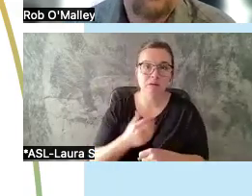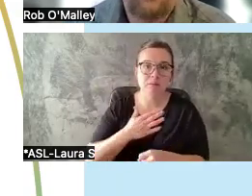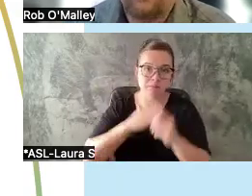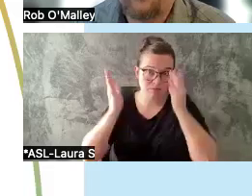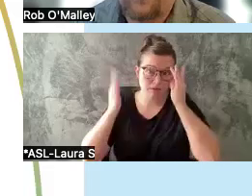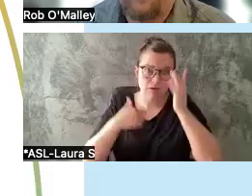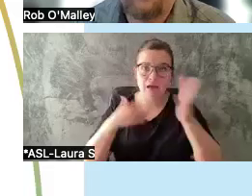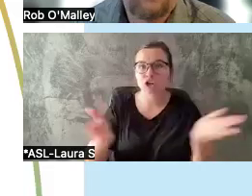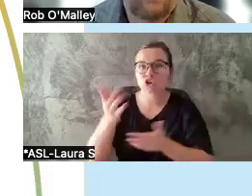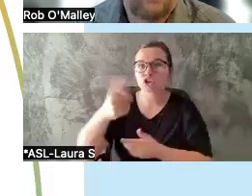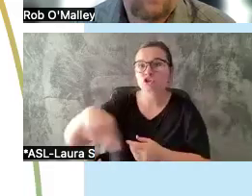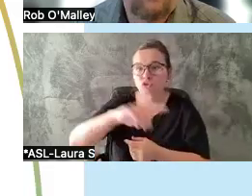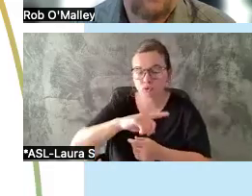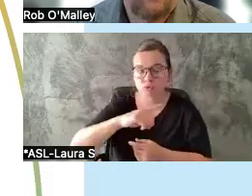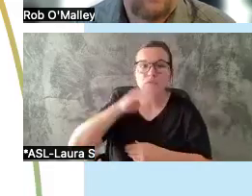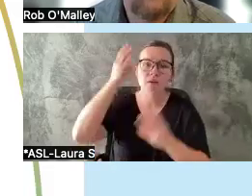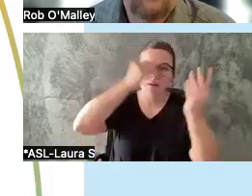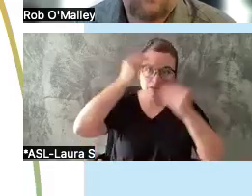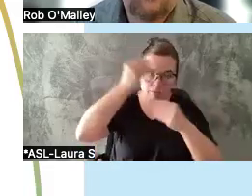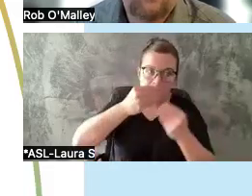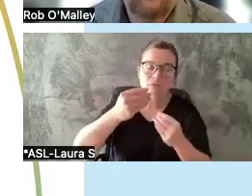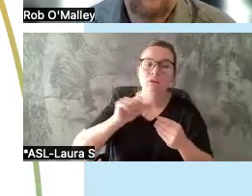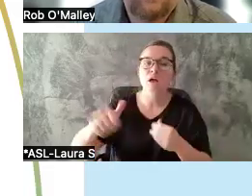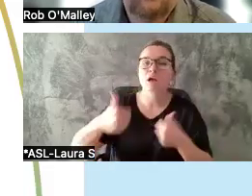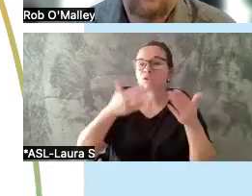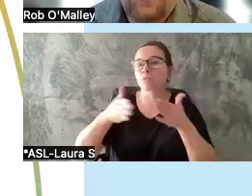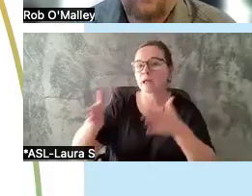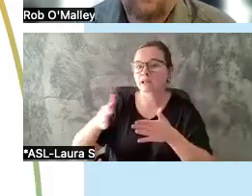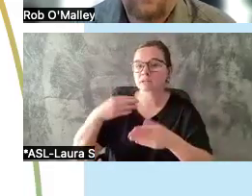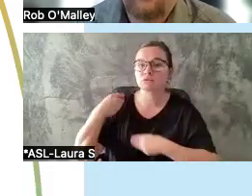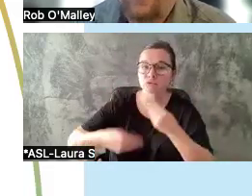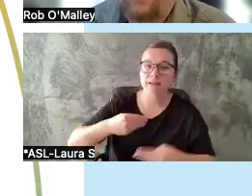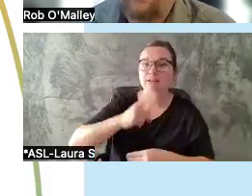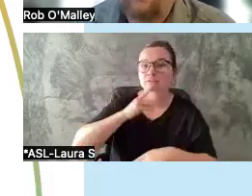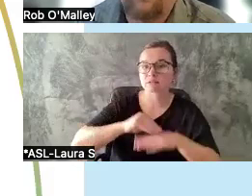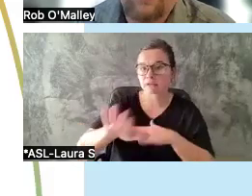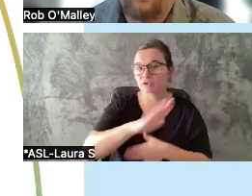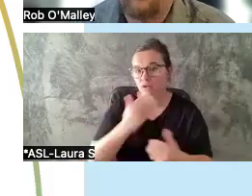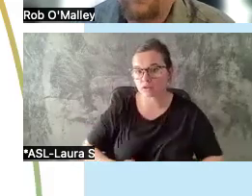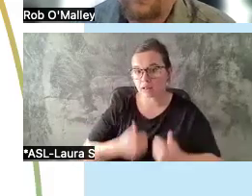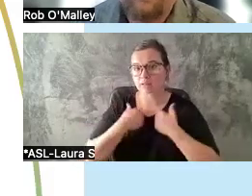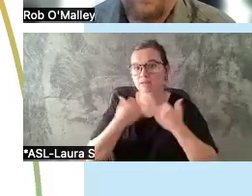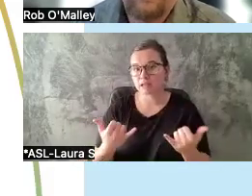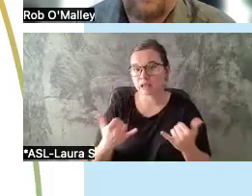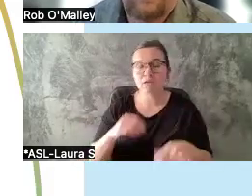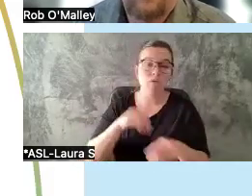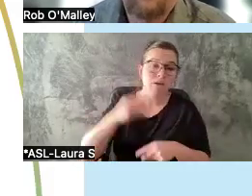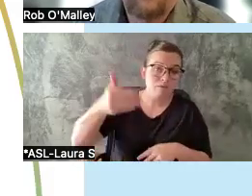I just encourage you to think about other ways in which genetics is impacting your life now or might in the